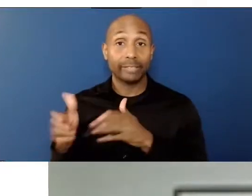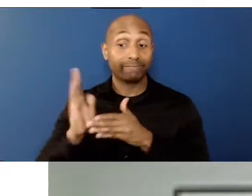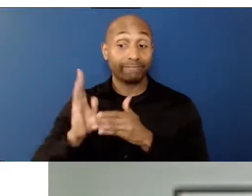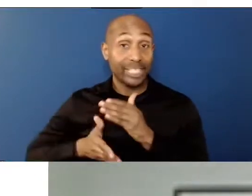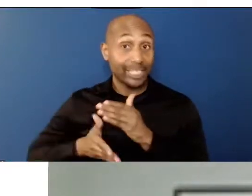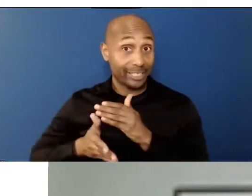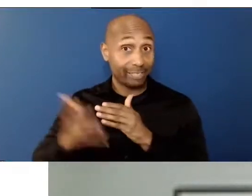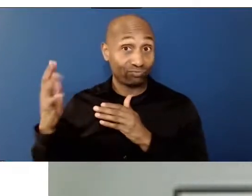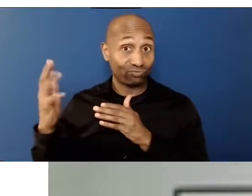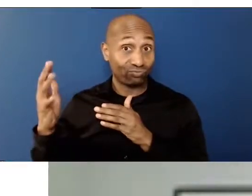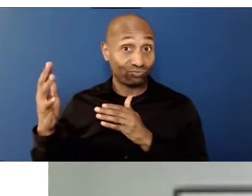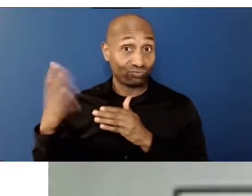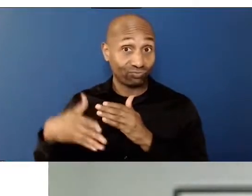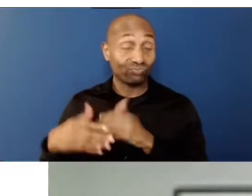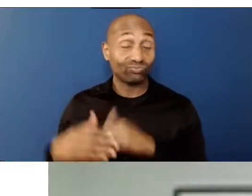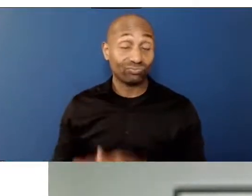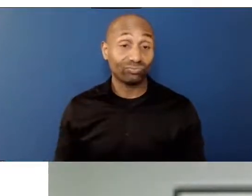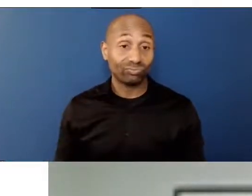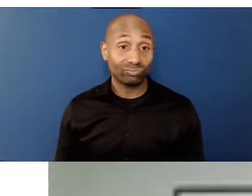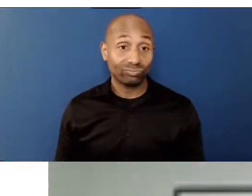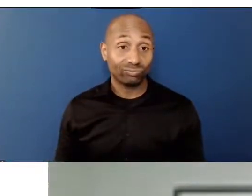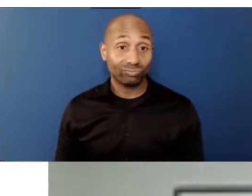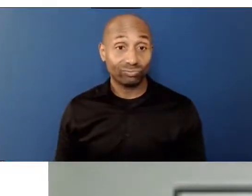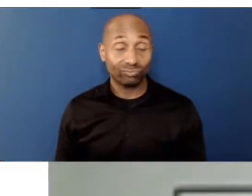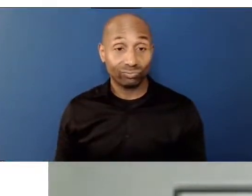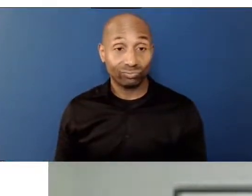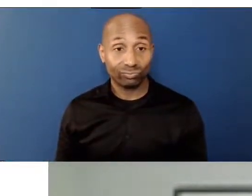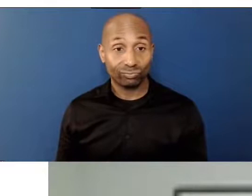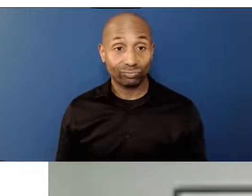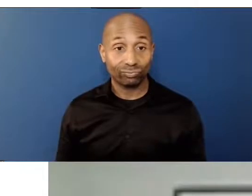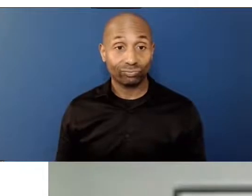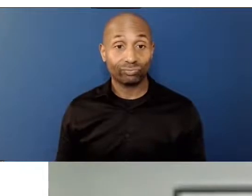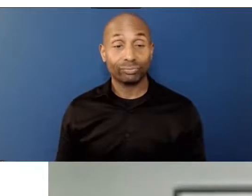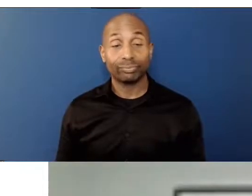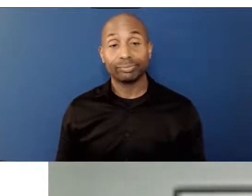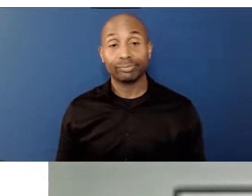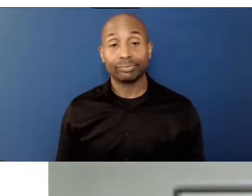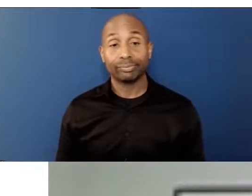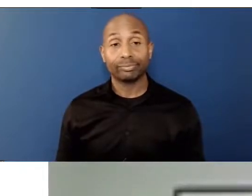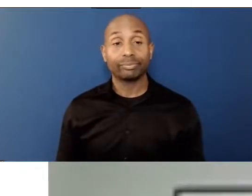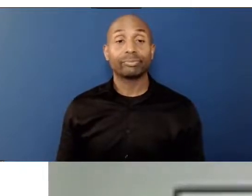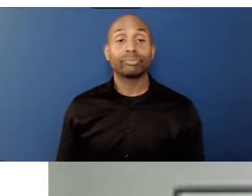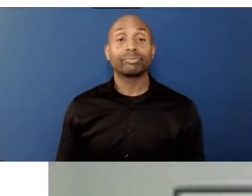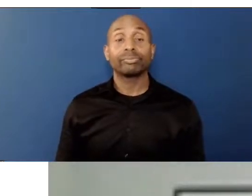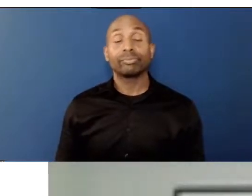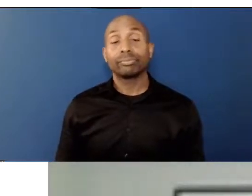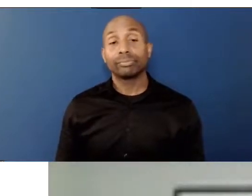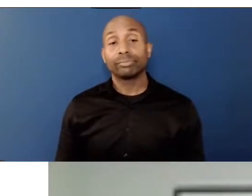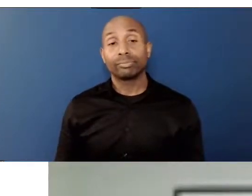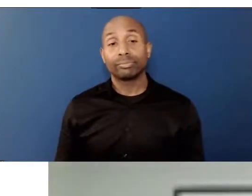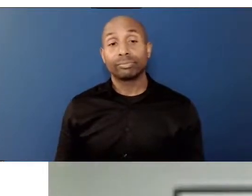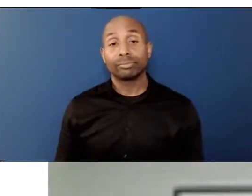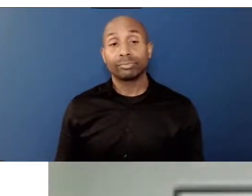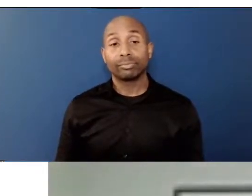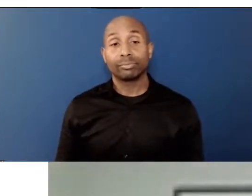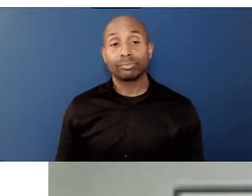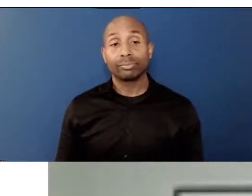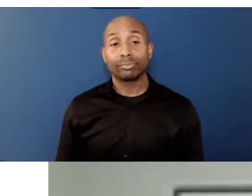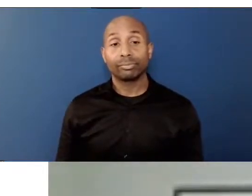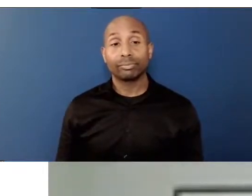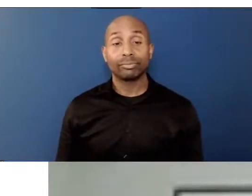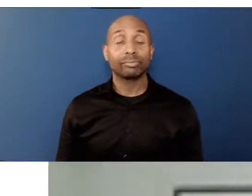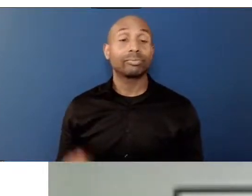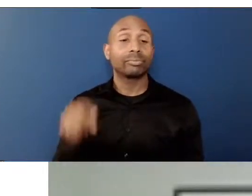the Wolfville Accessibility Plan, this was the first municipality to create their